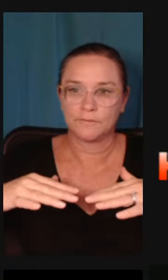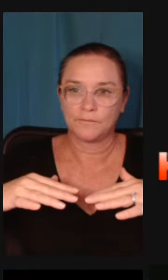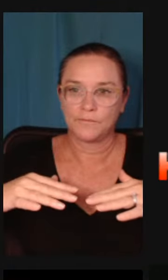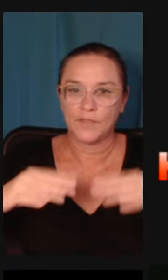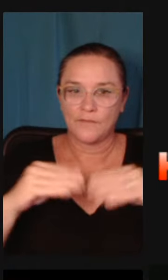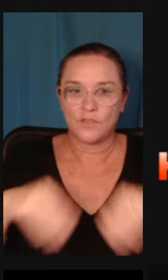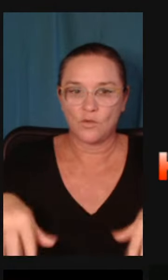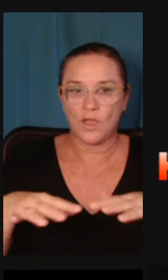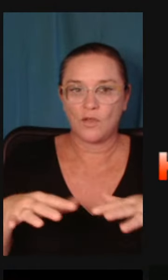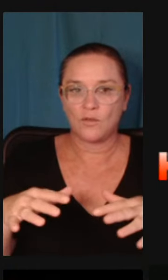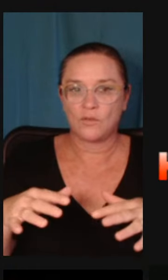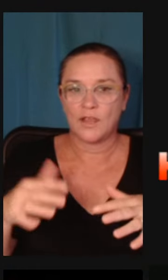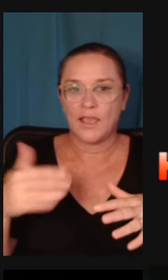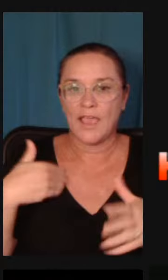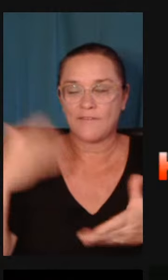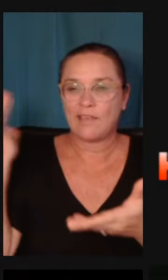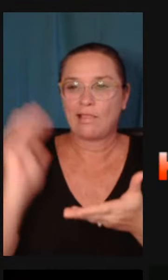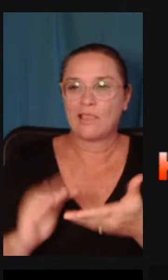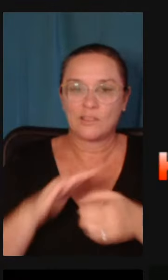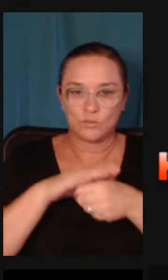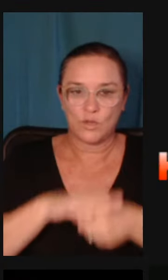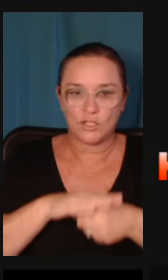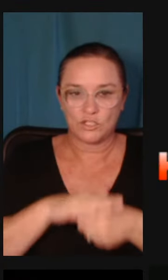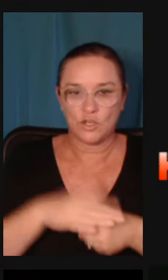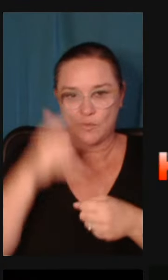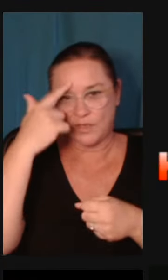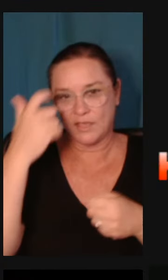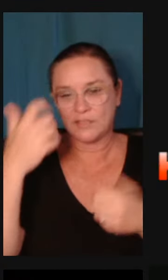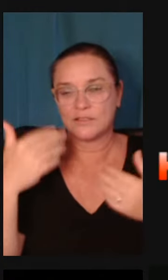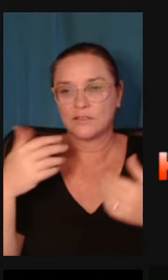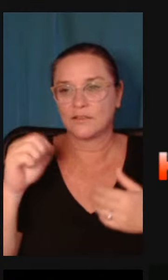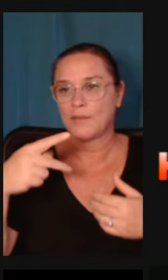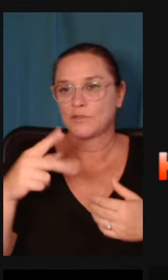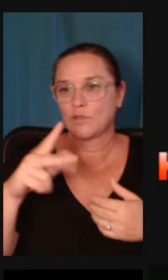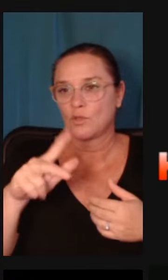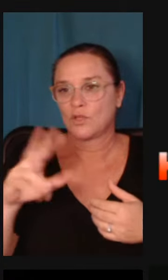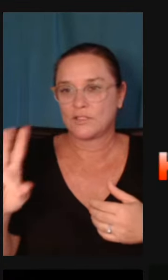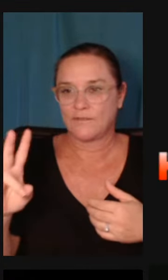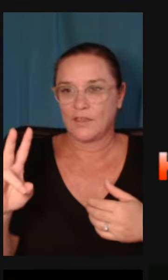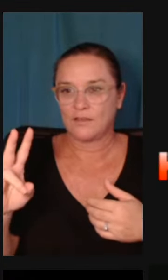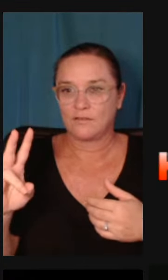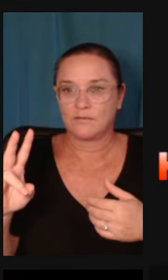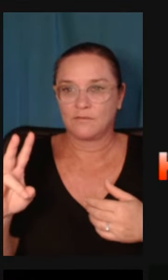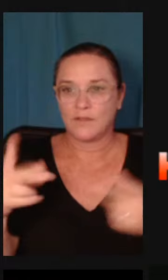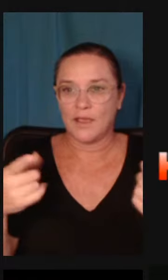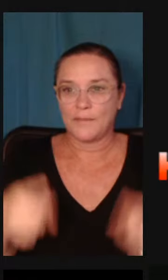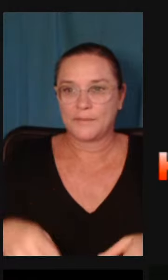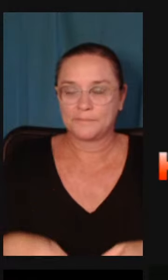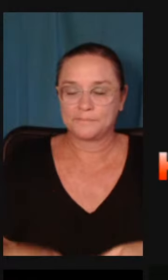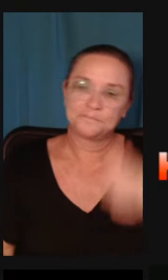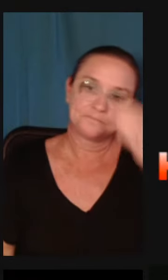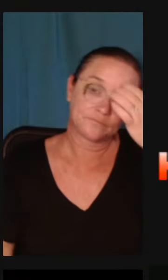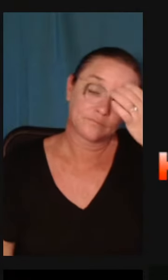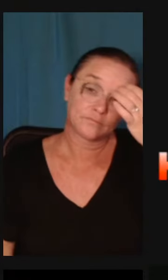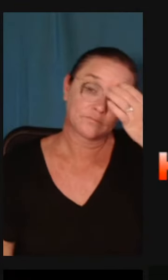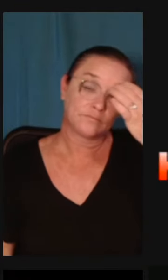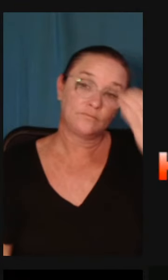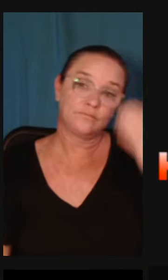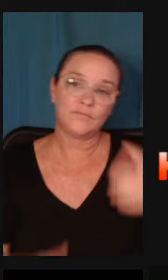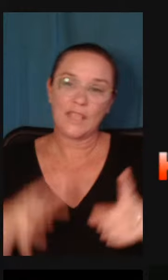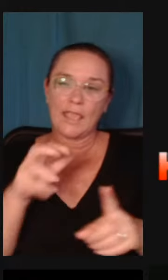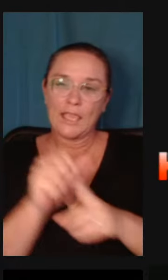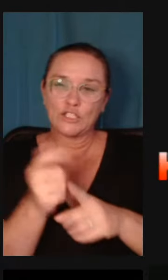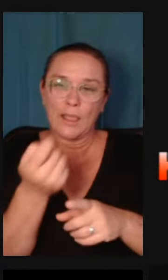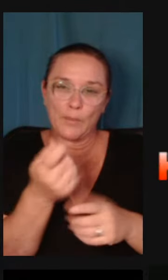relieving pressure from having its episode 37 of its eruption. Right, so it catches a little bit of